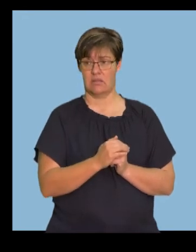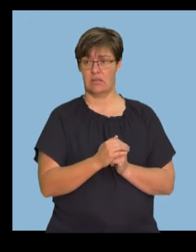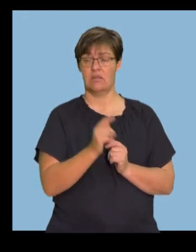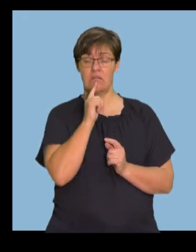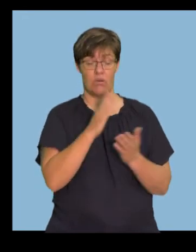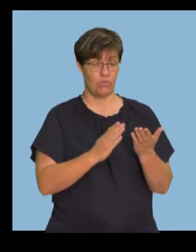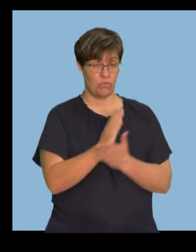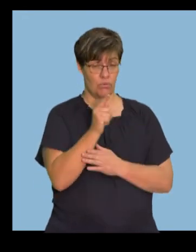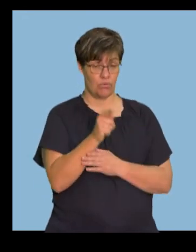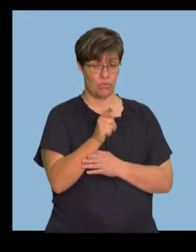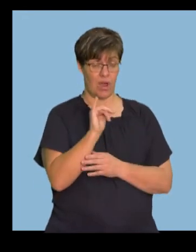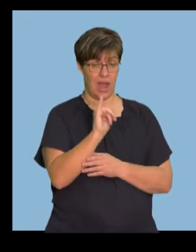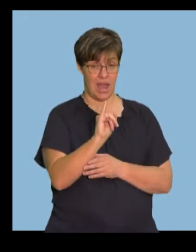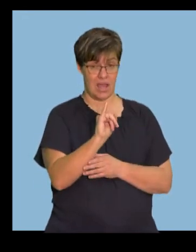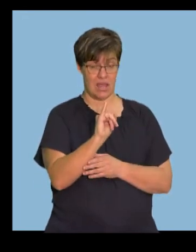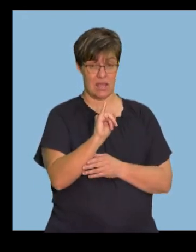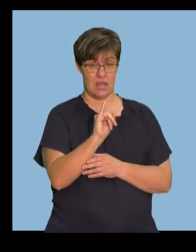current that goes through